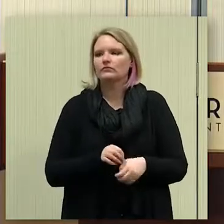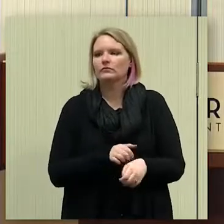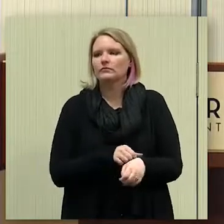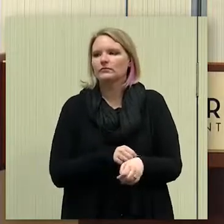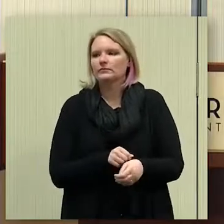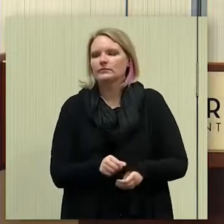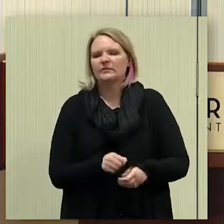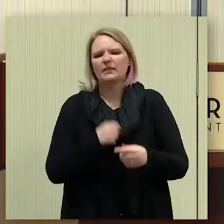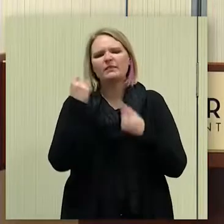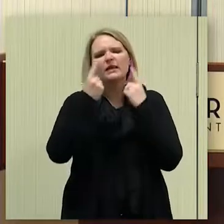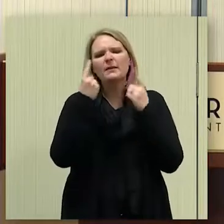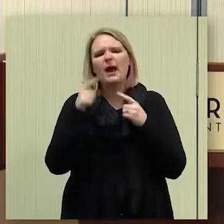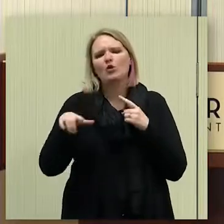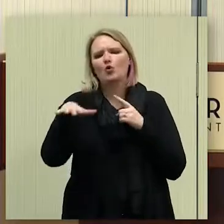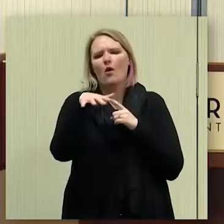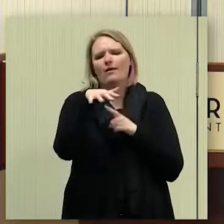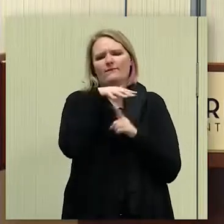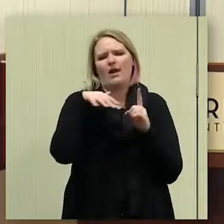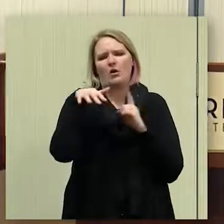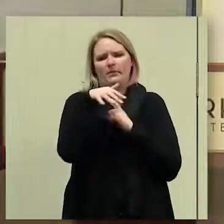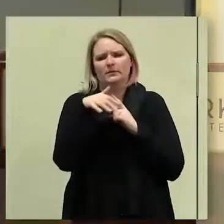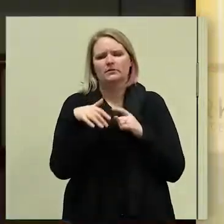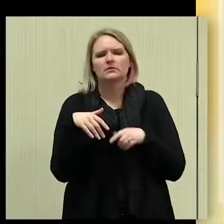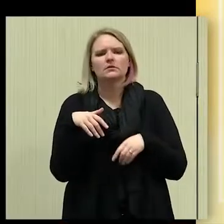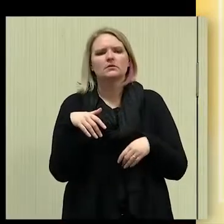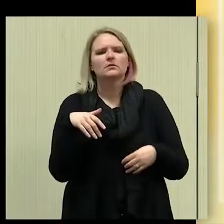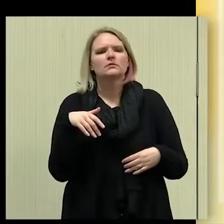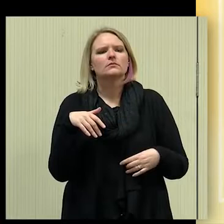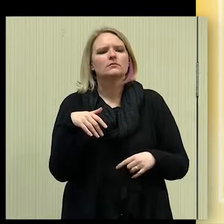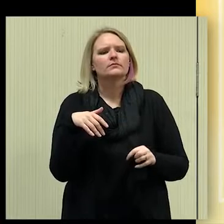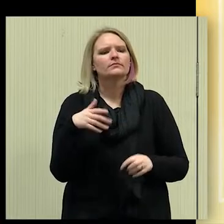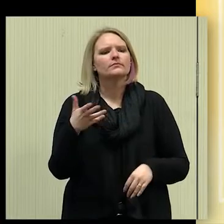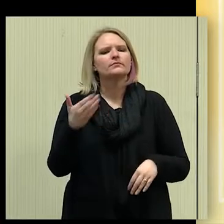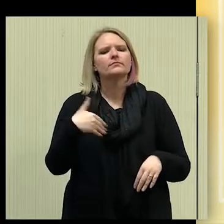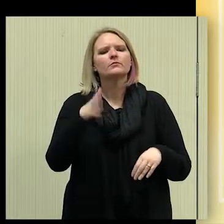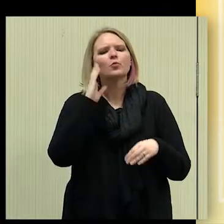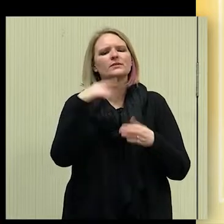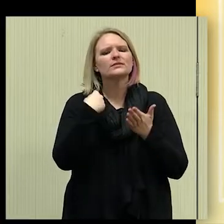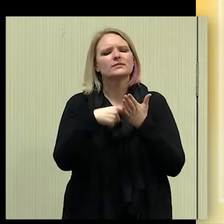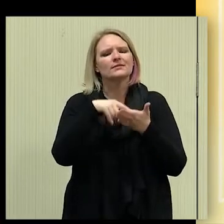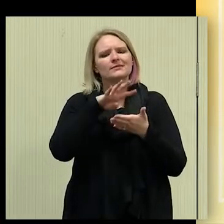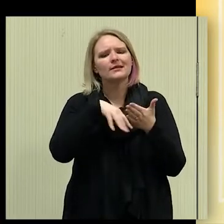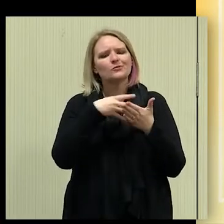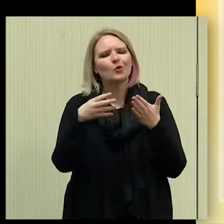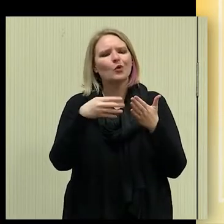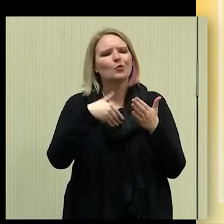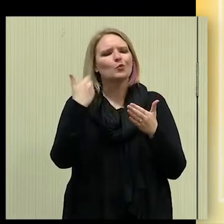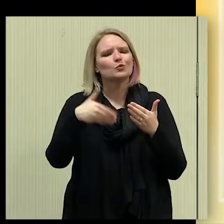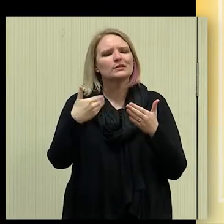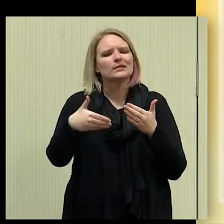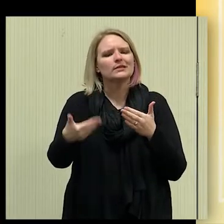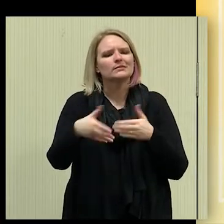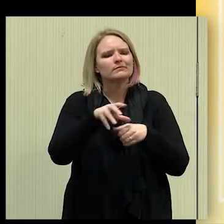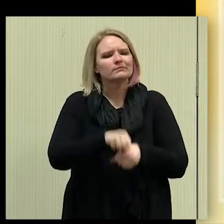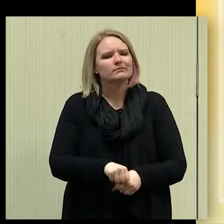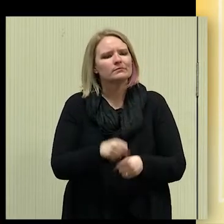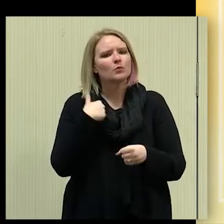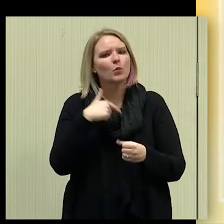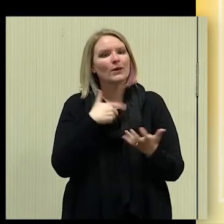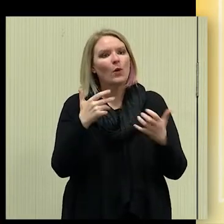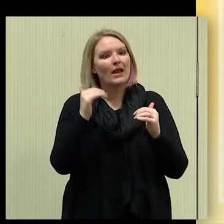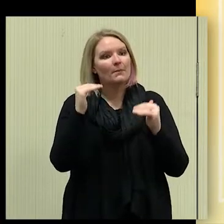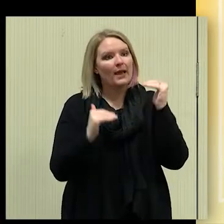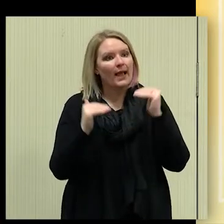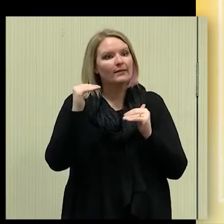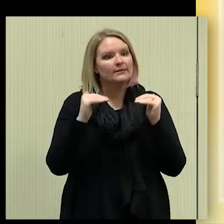All right, we'll be thinking about your environments. Next, we're going to talk briefly about schedules and routines. That, of course, we want a balance of